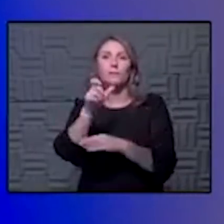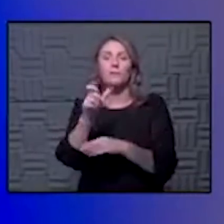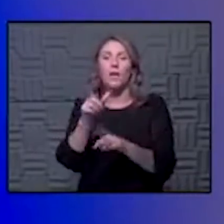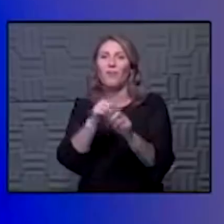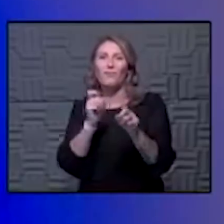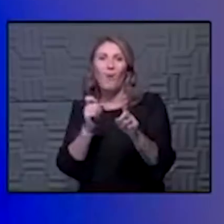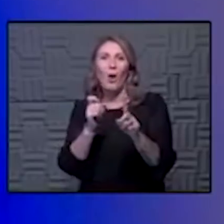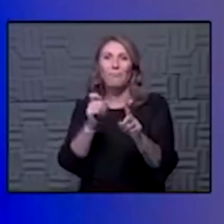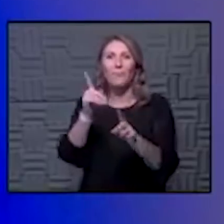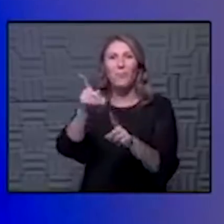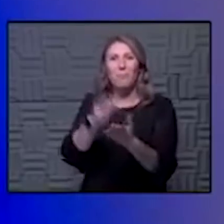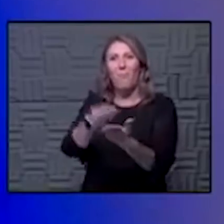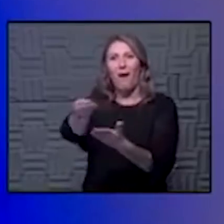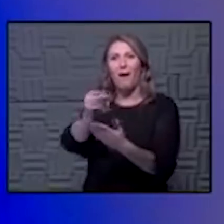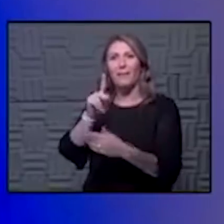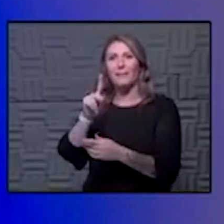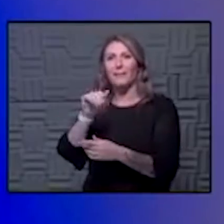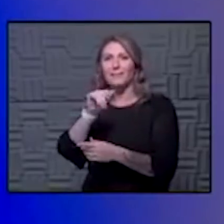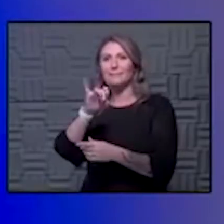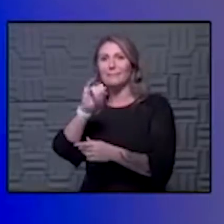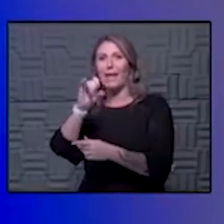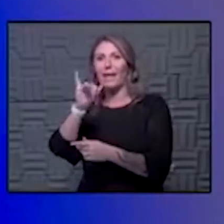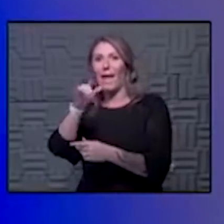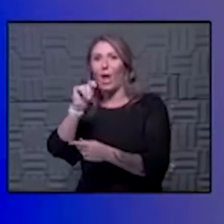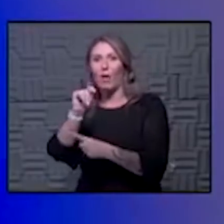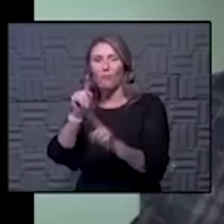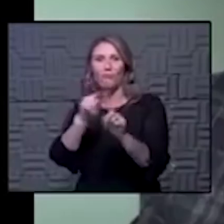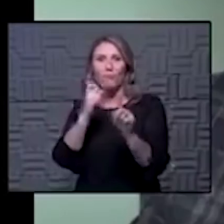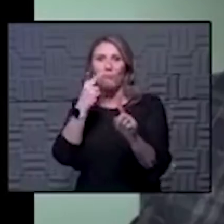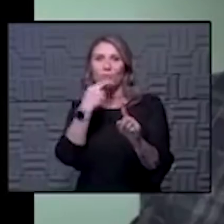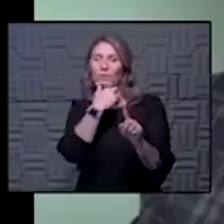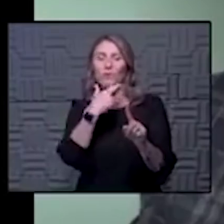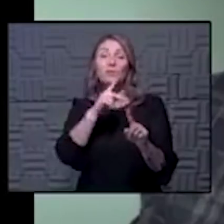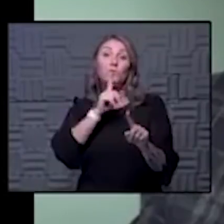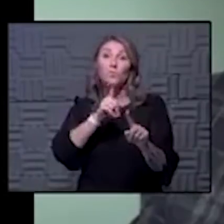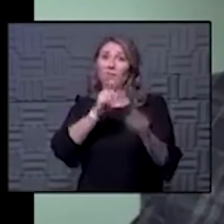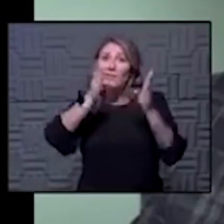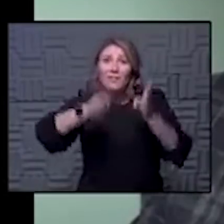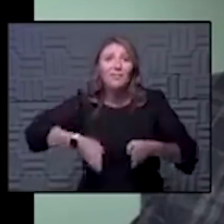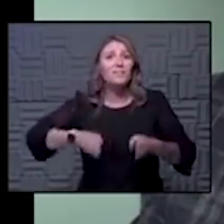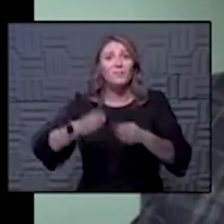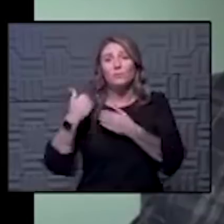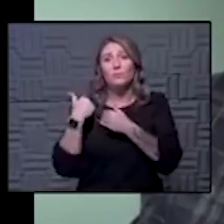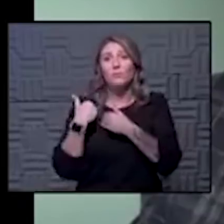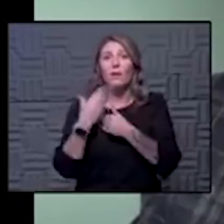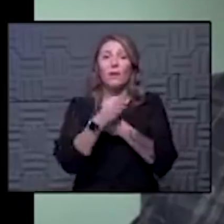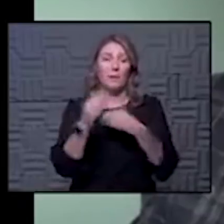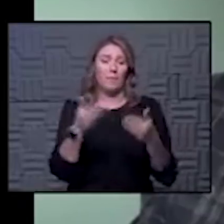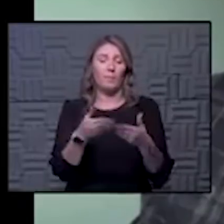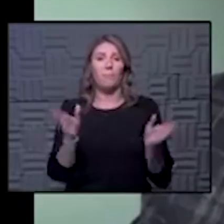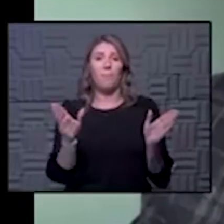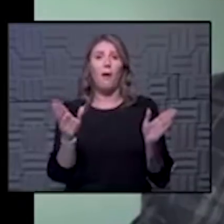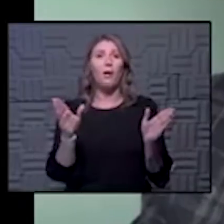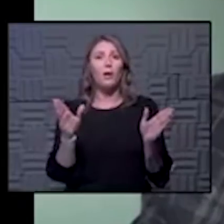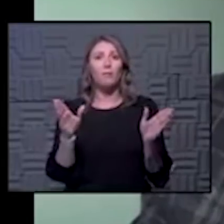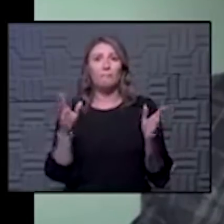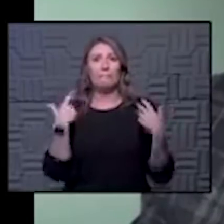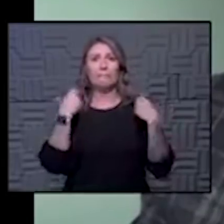restaurant either. So it goes back to that individual responsibility. I'll tell you, our public officials have a hard job,